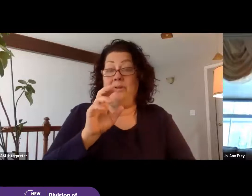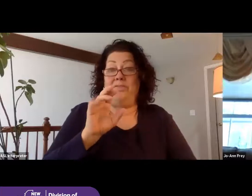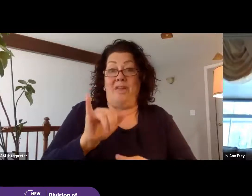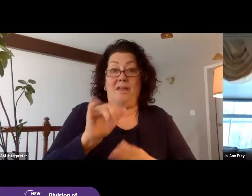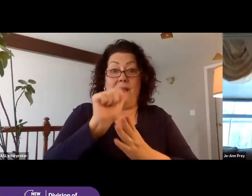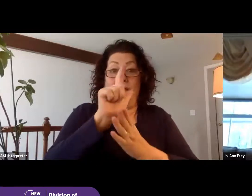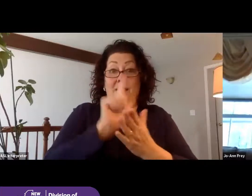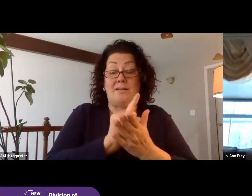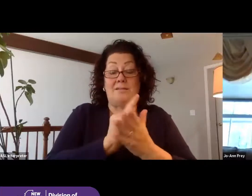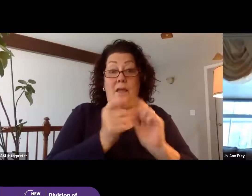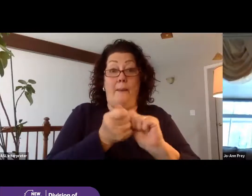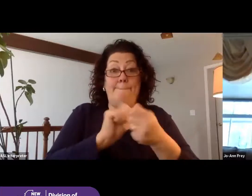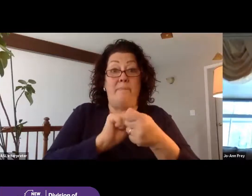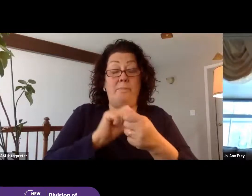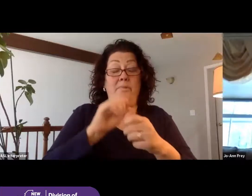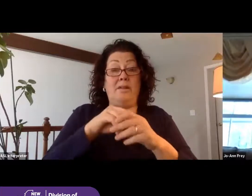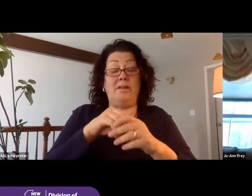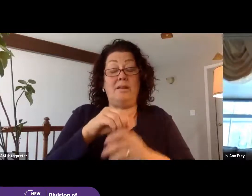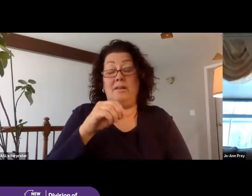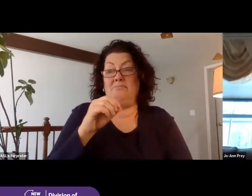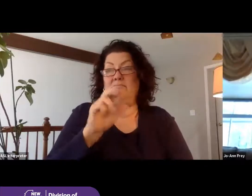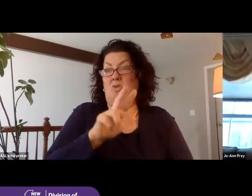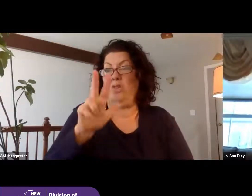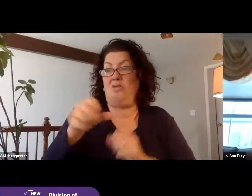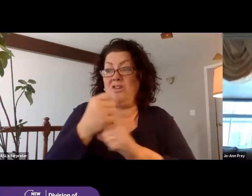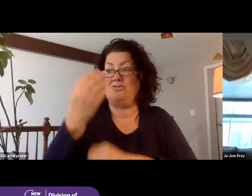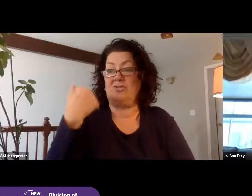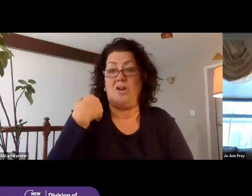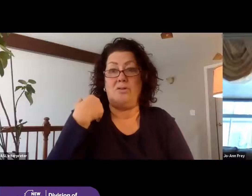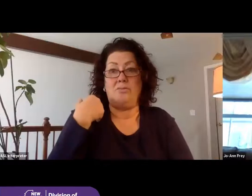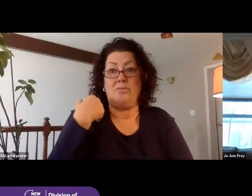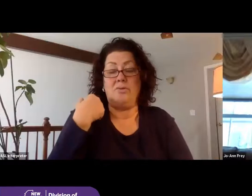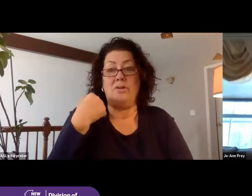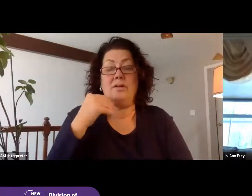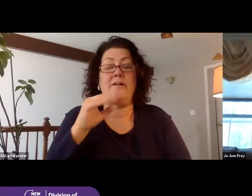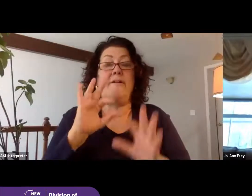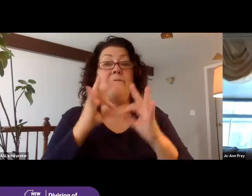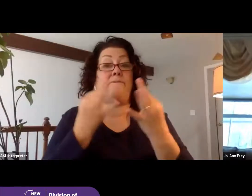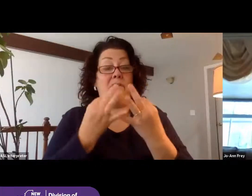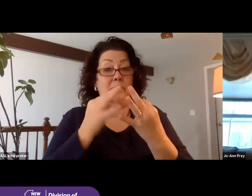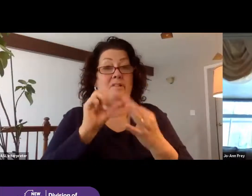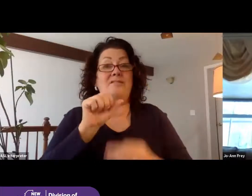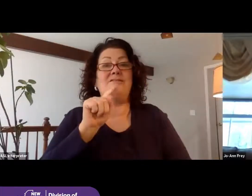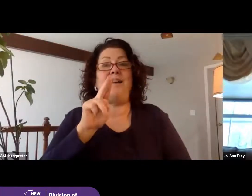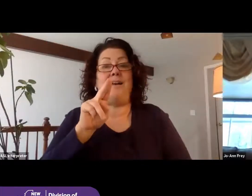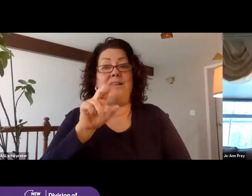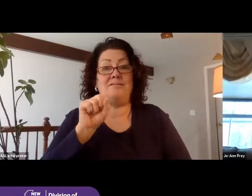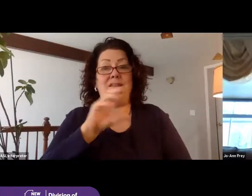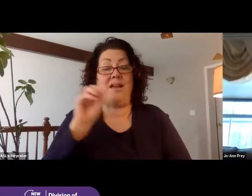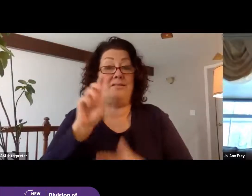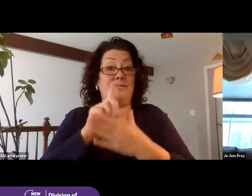ago in 1988. And at that time, familial status and disability were finally added as protected